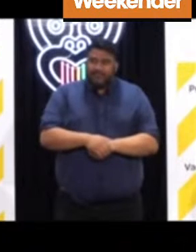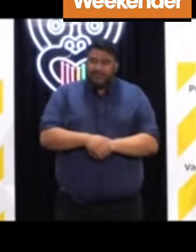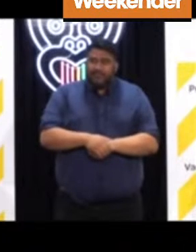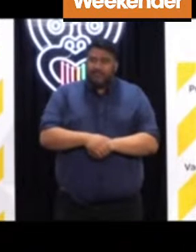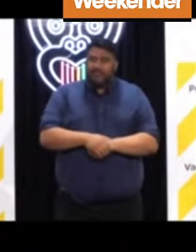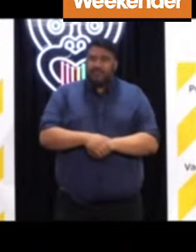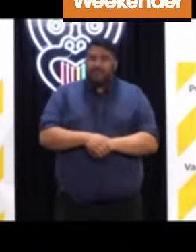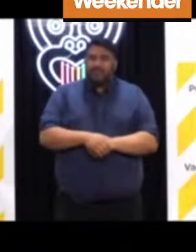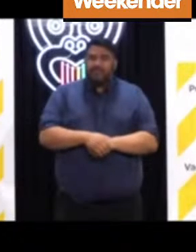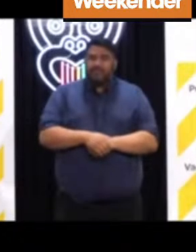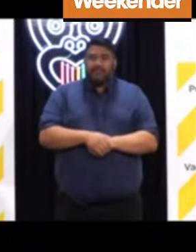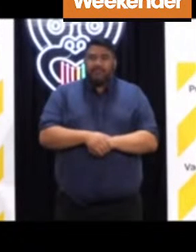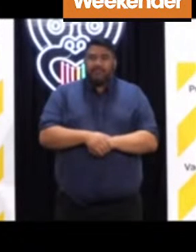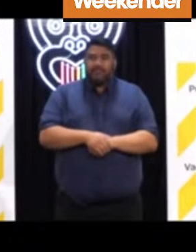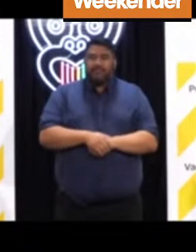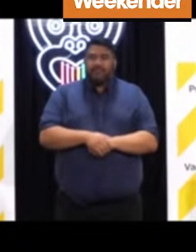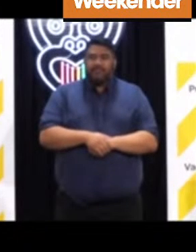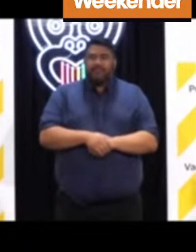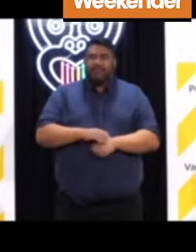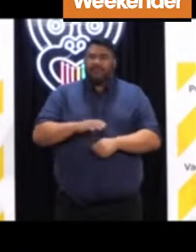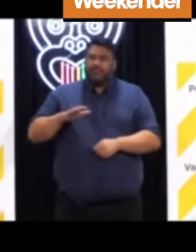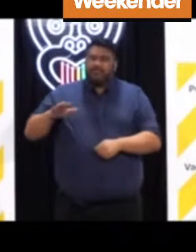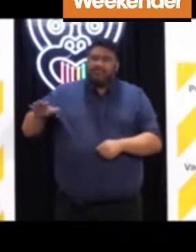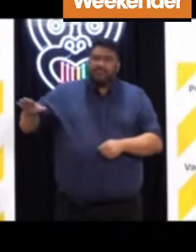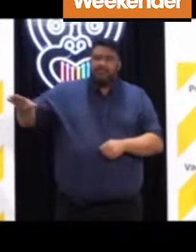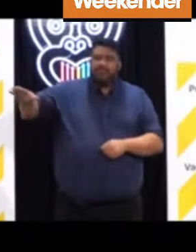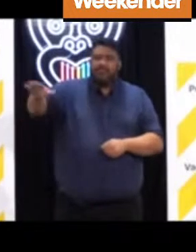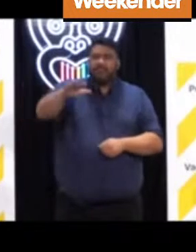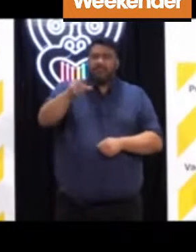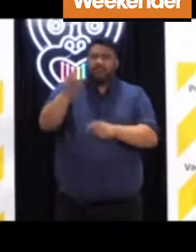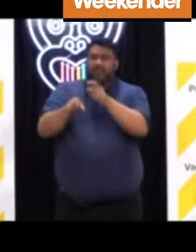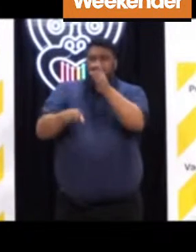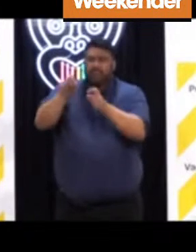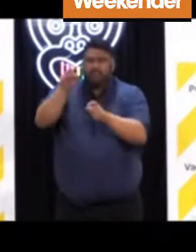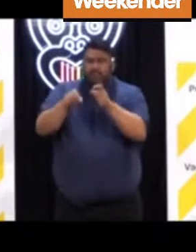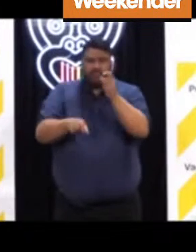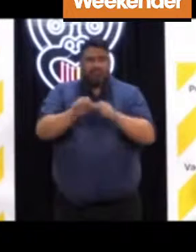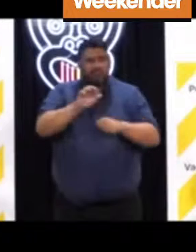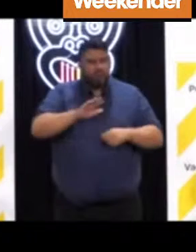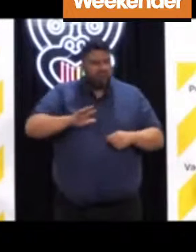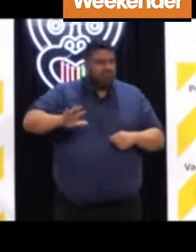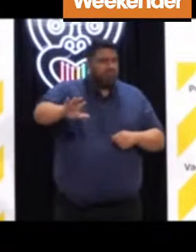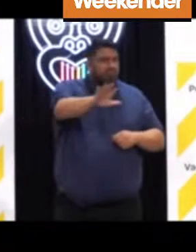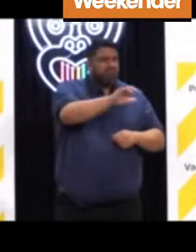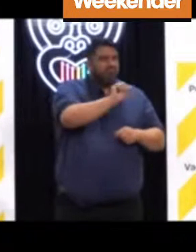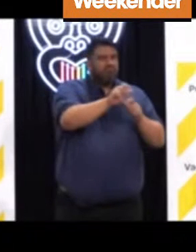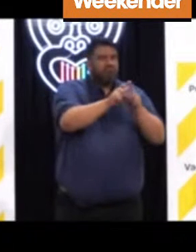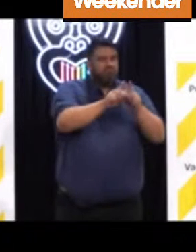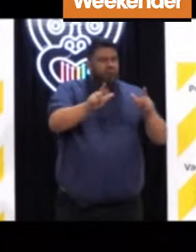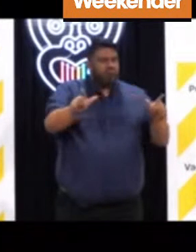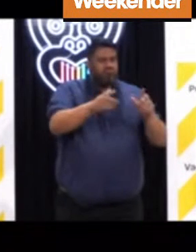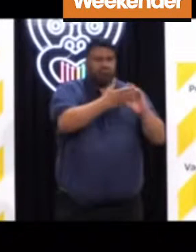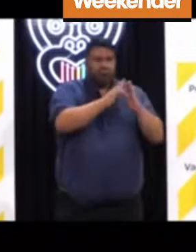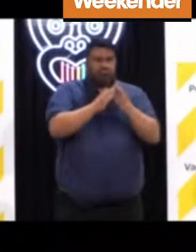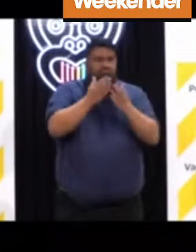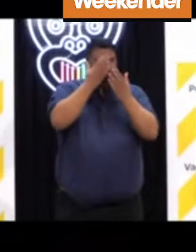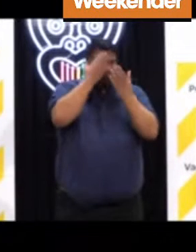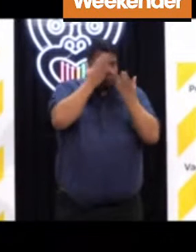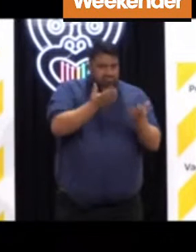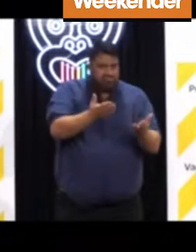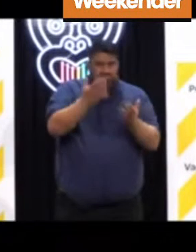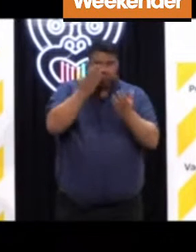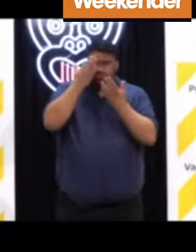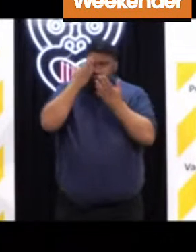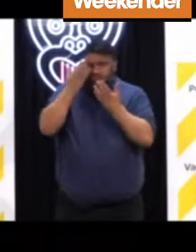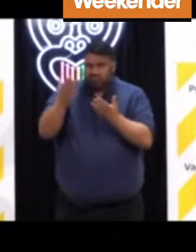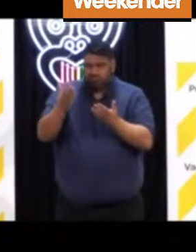Ina mana, ina reo, ina karangatanga maha, tēnā koutou katoa. Before I begin today, I'll hand over to